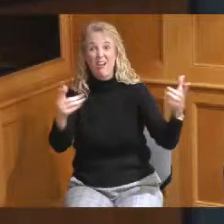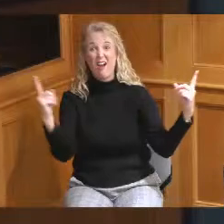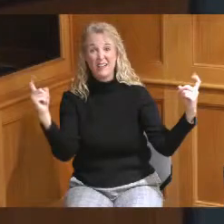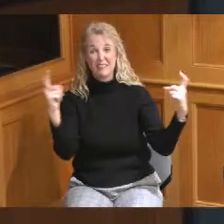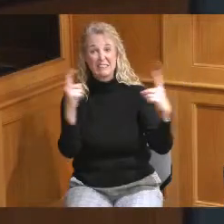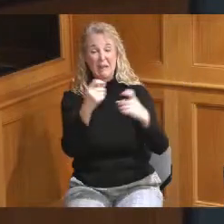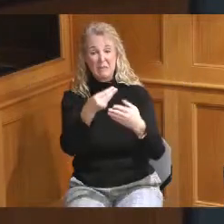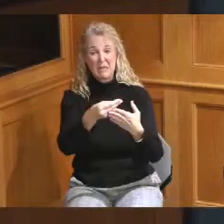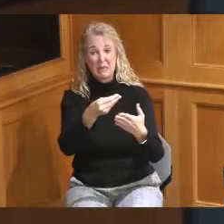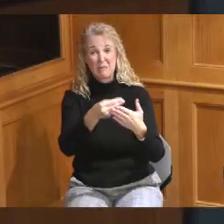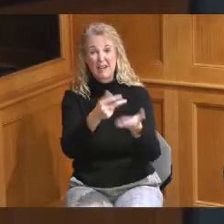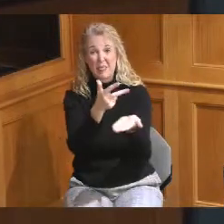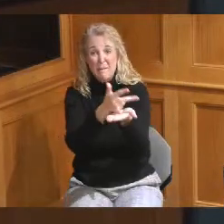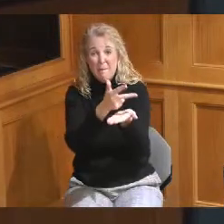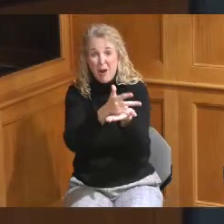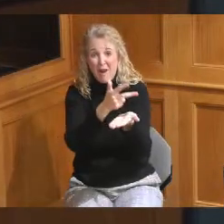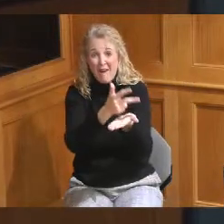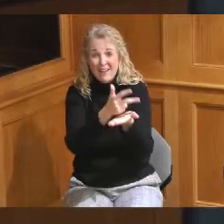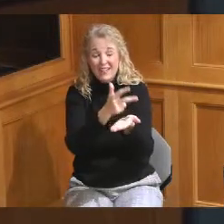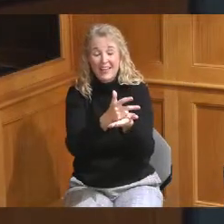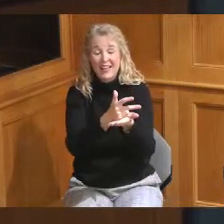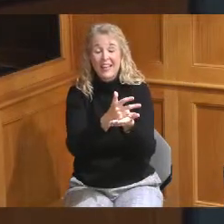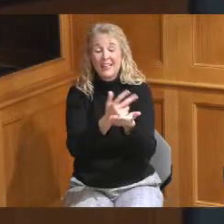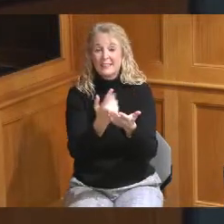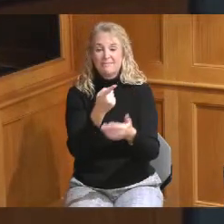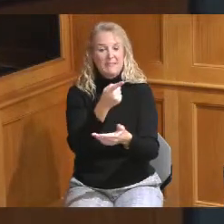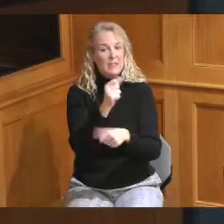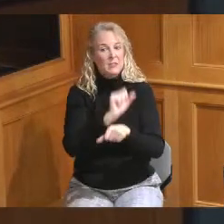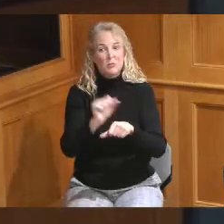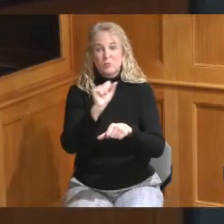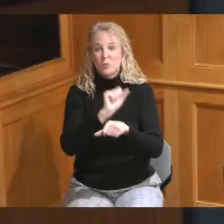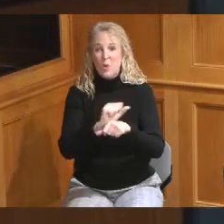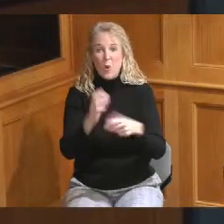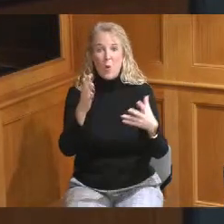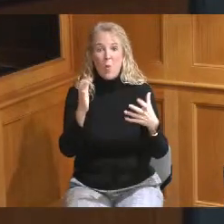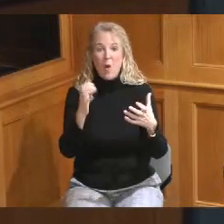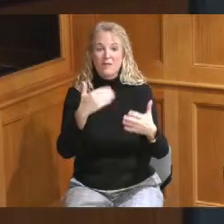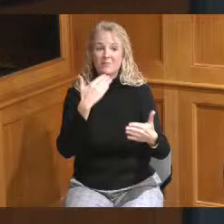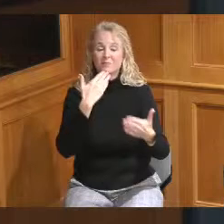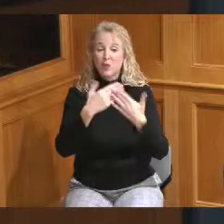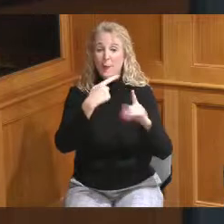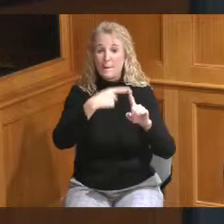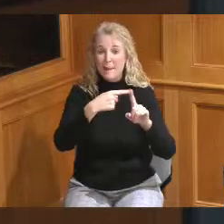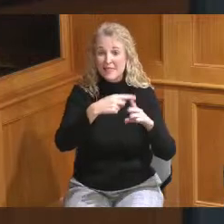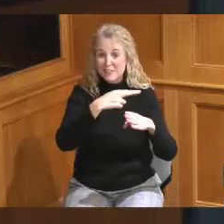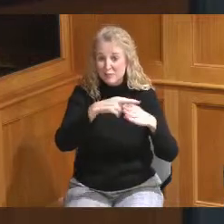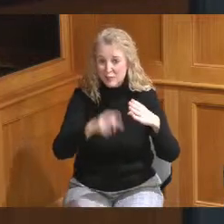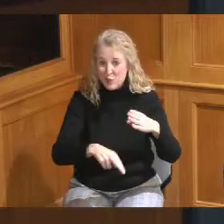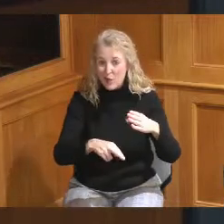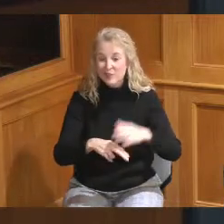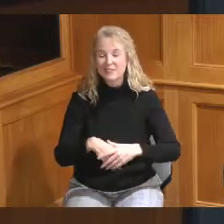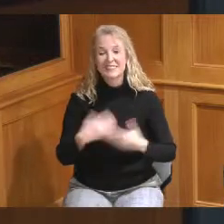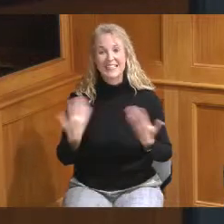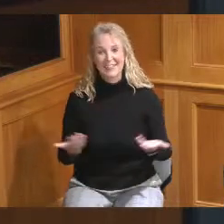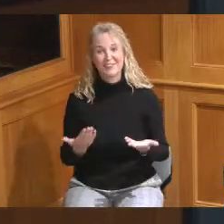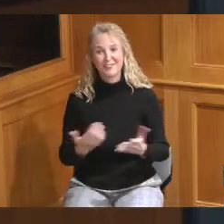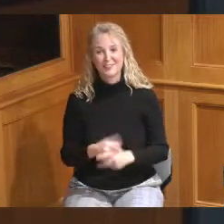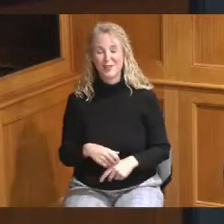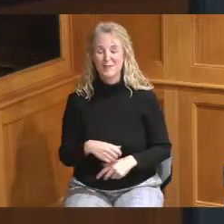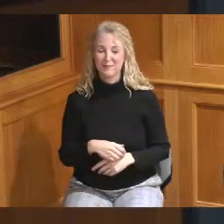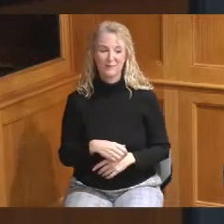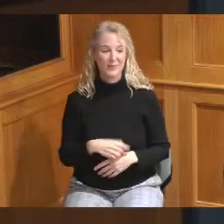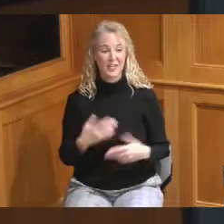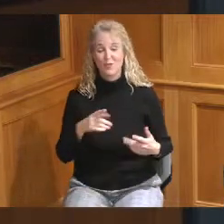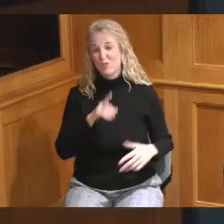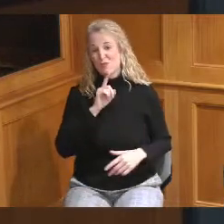is the parking fund, and try to get it right when it comes to all the parking facilities that we have had and have newly created in Hamilton County. And so